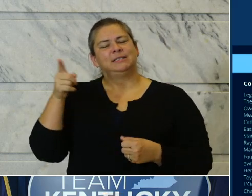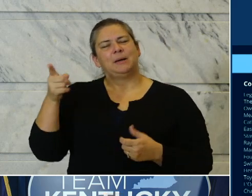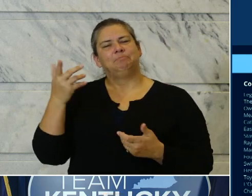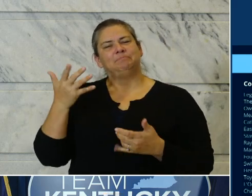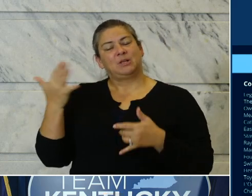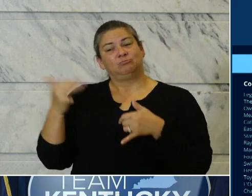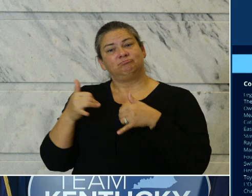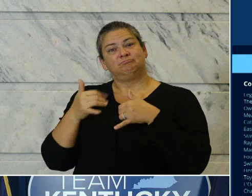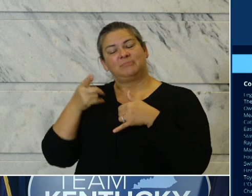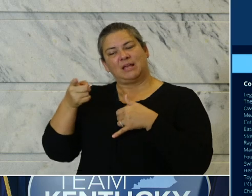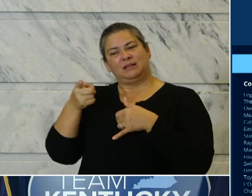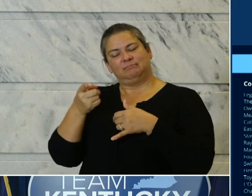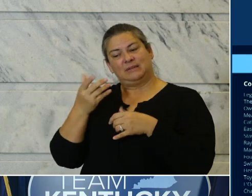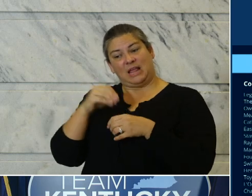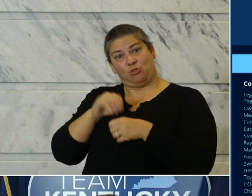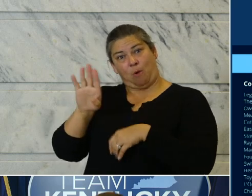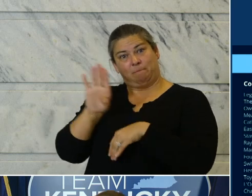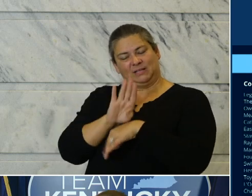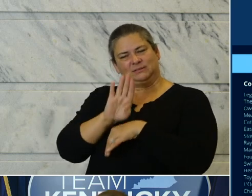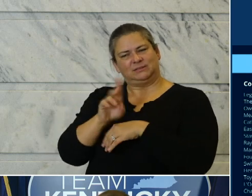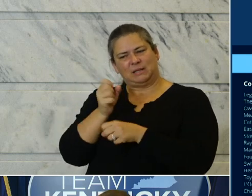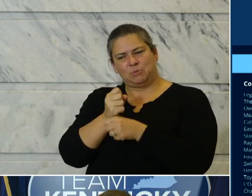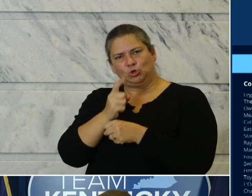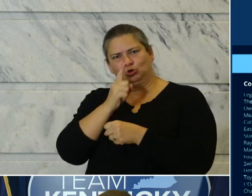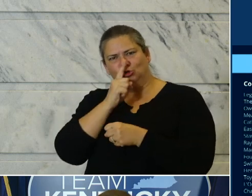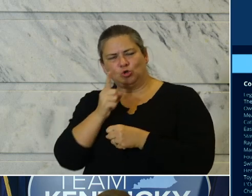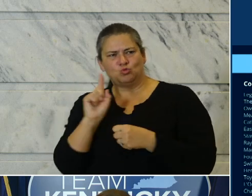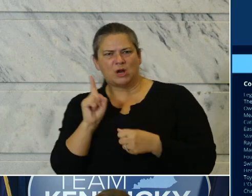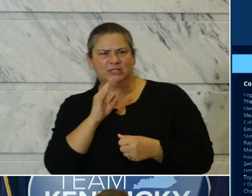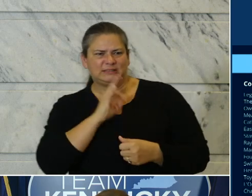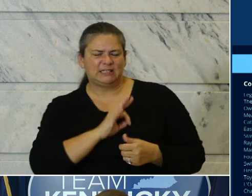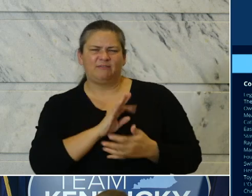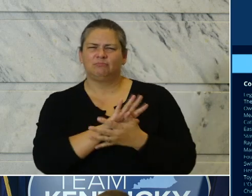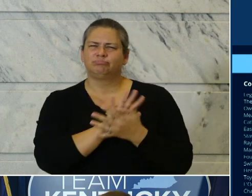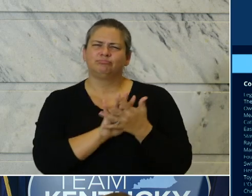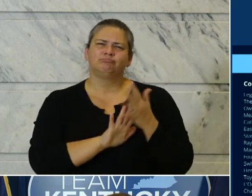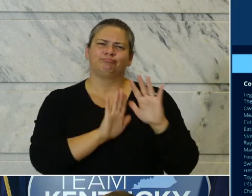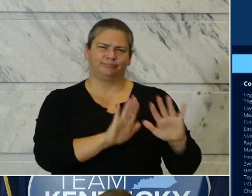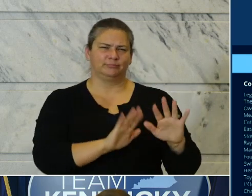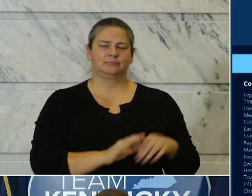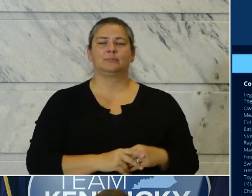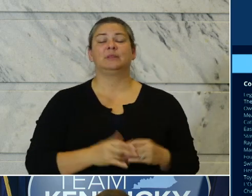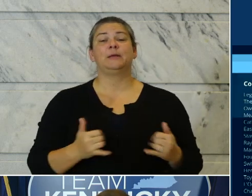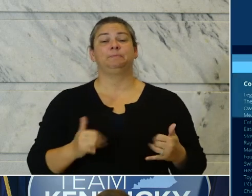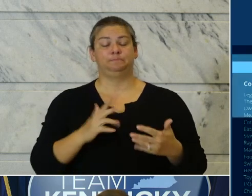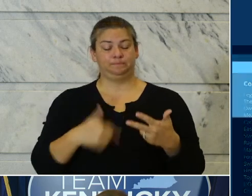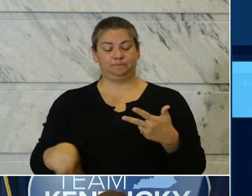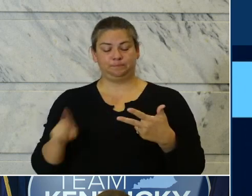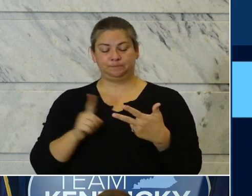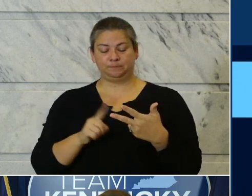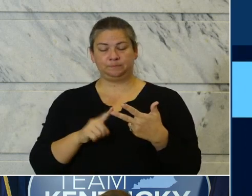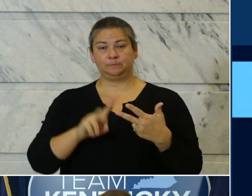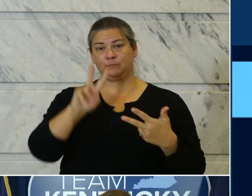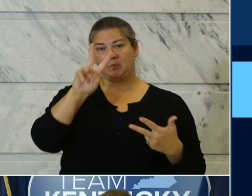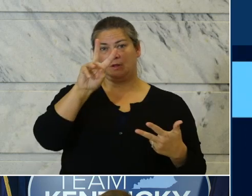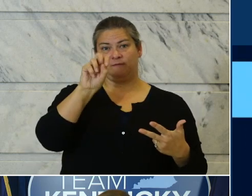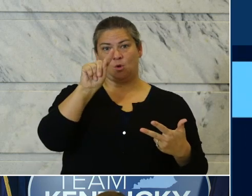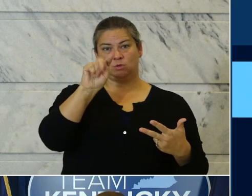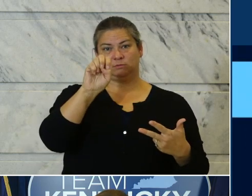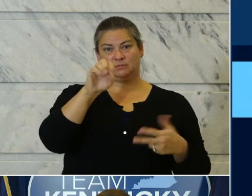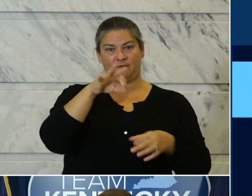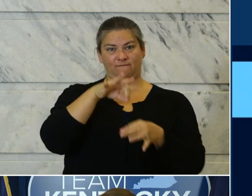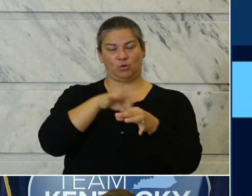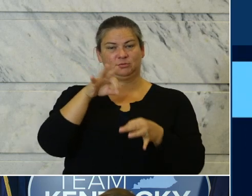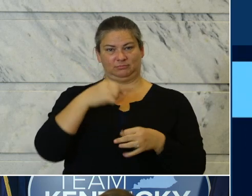in their business practices. All right, number 3, we're talking about it every day. Vote. I've already voted. My